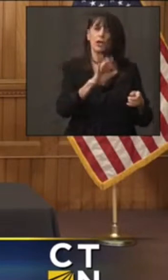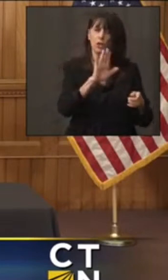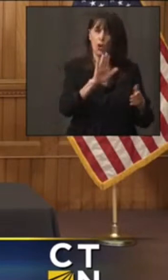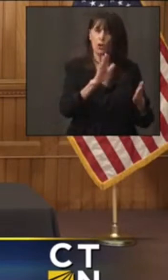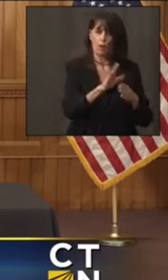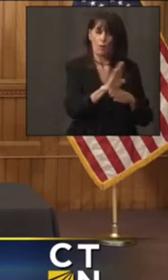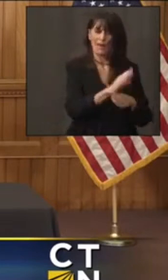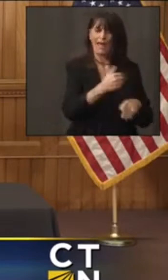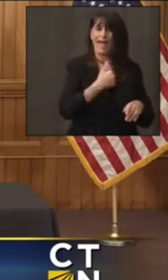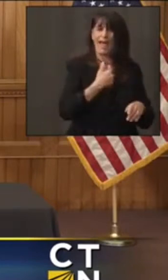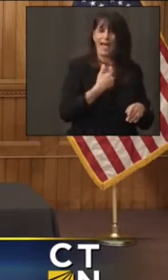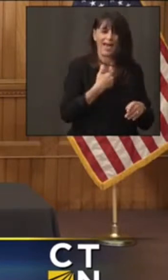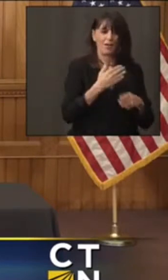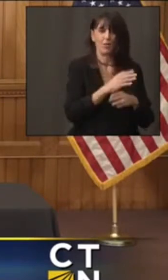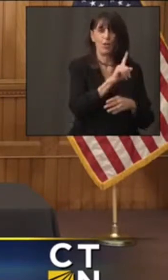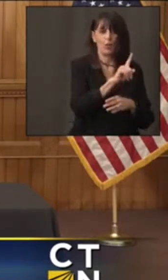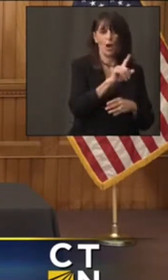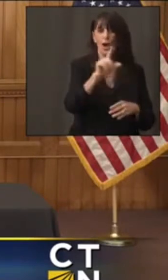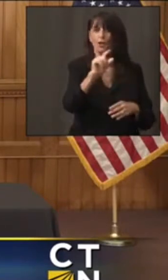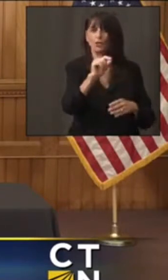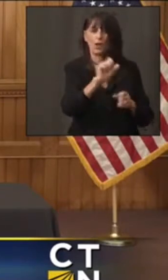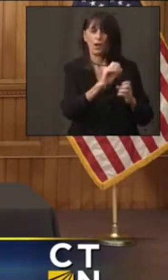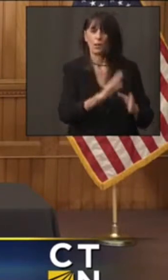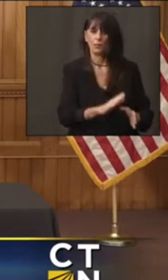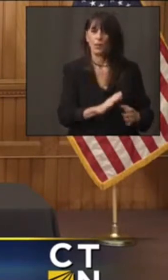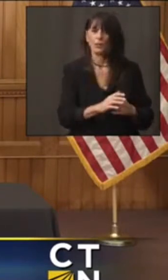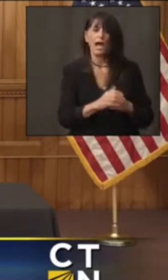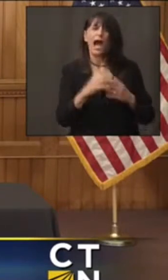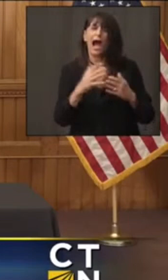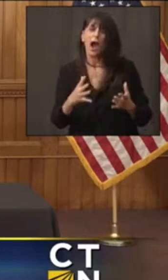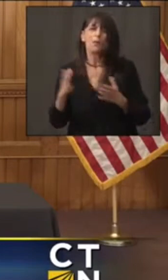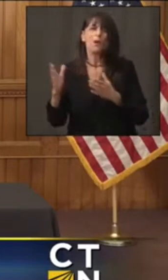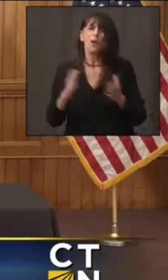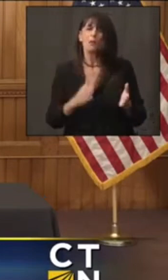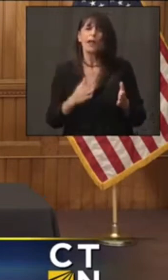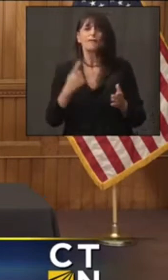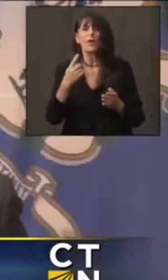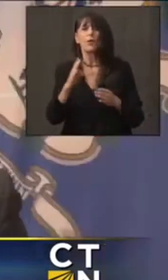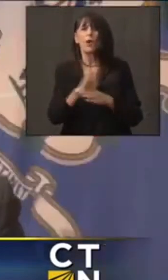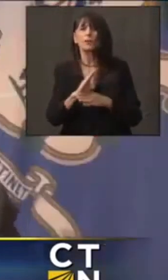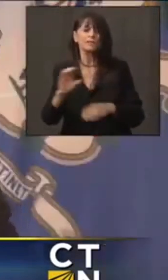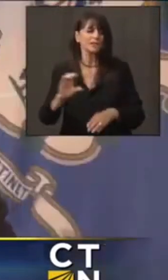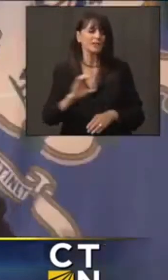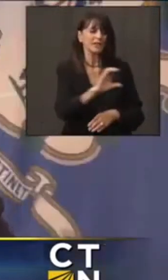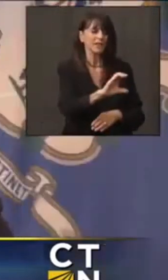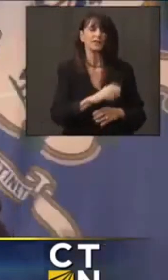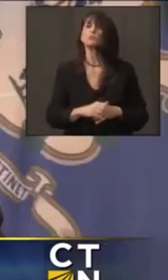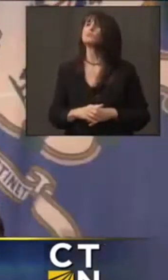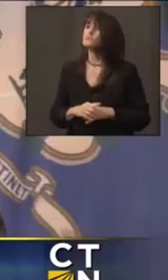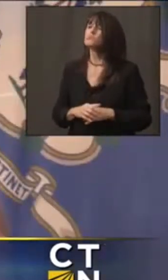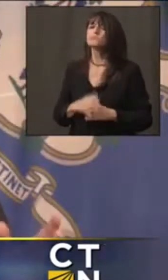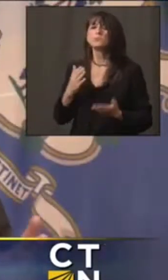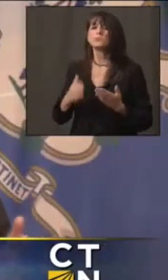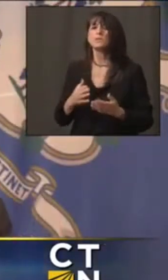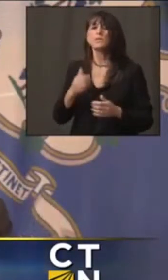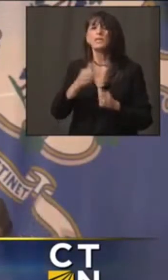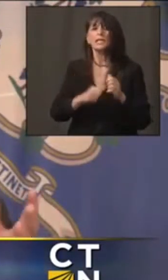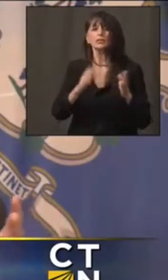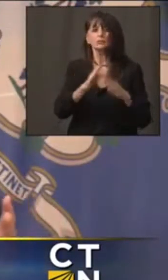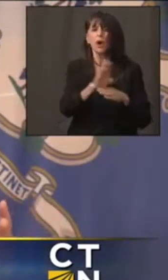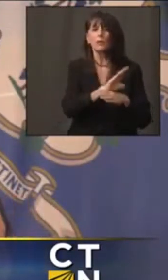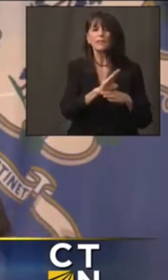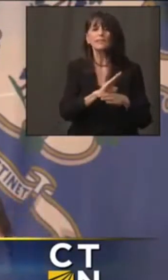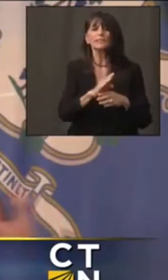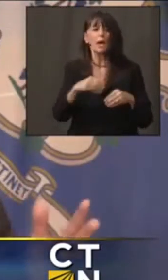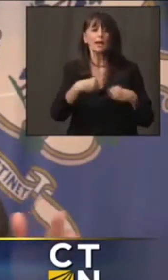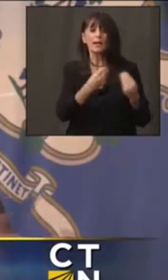would we be talking for individual businesses? Say $5,000. So this would be widely dispersed